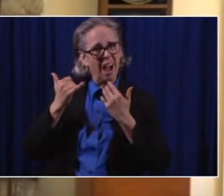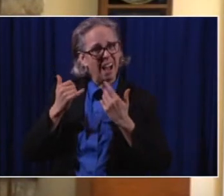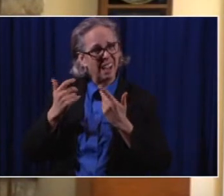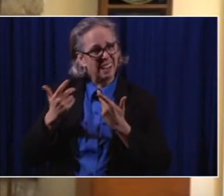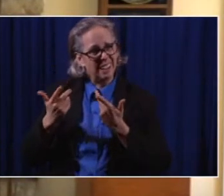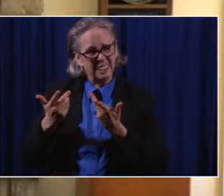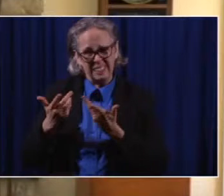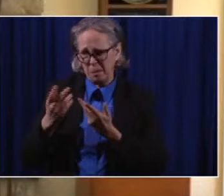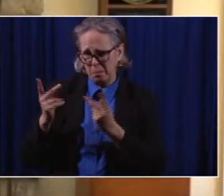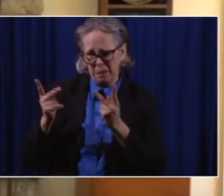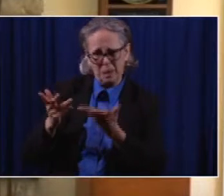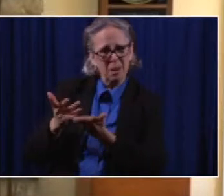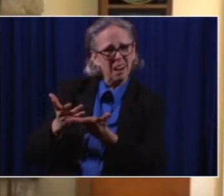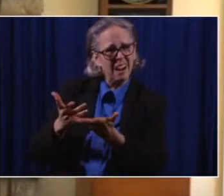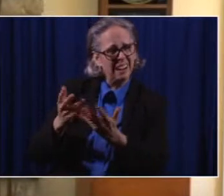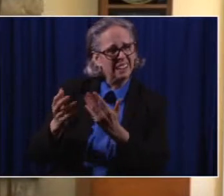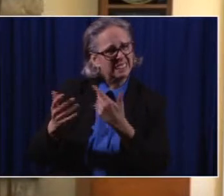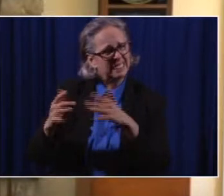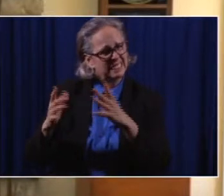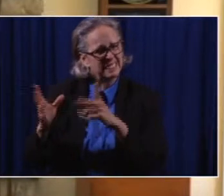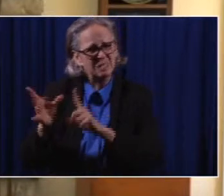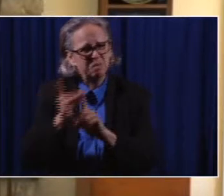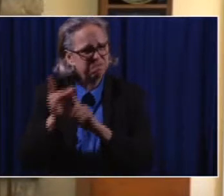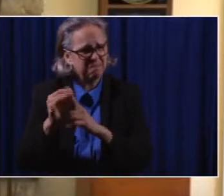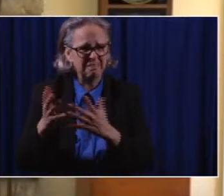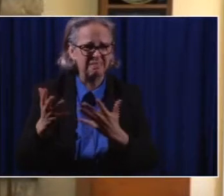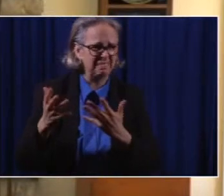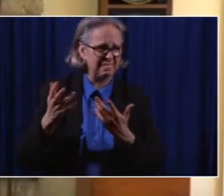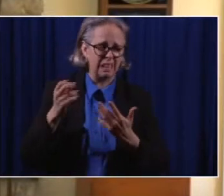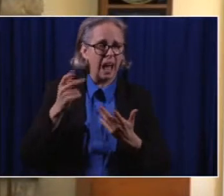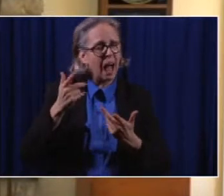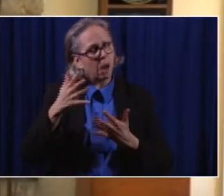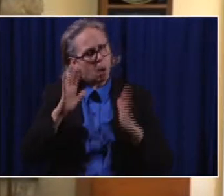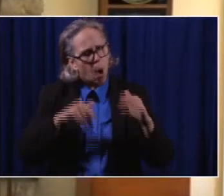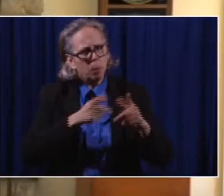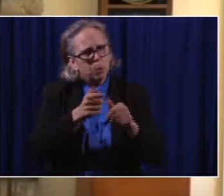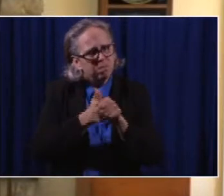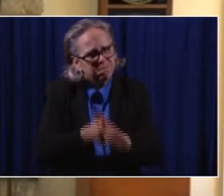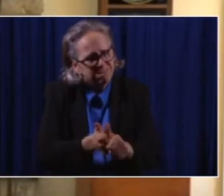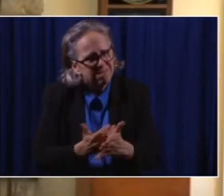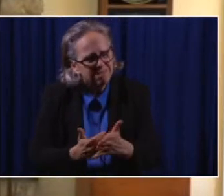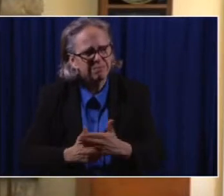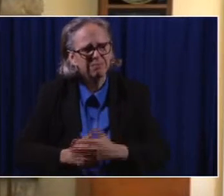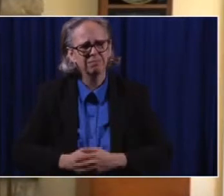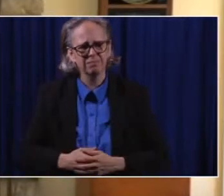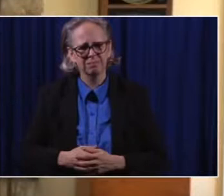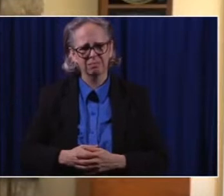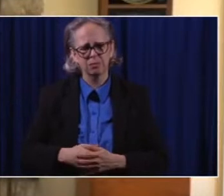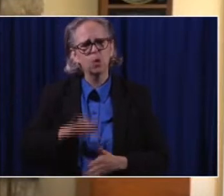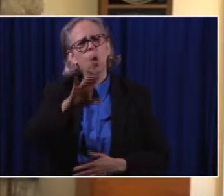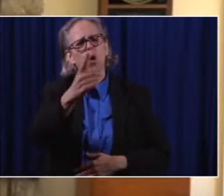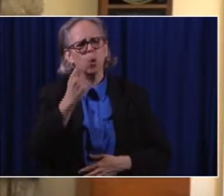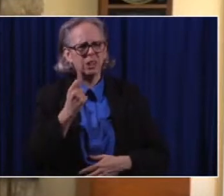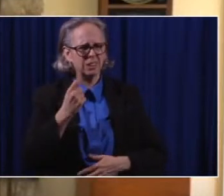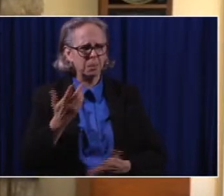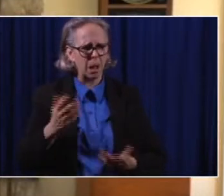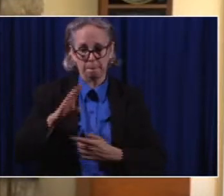lot more. And I think they will. Specifically in regard to your question, the Bureau of Workers'